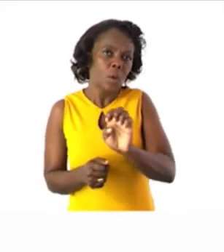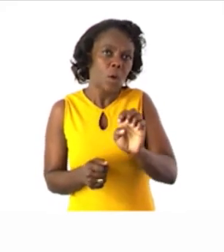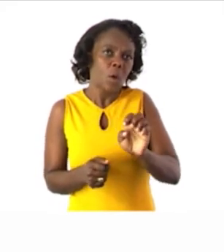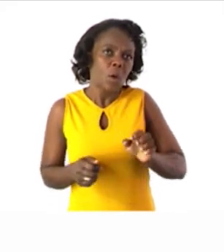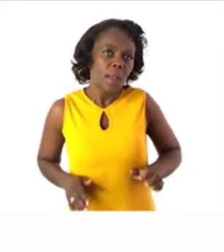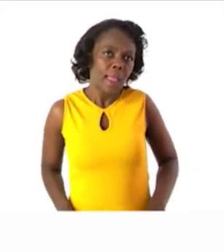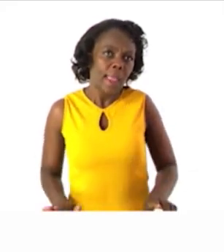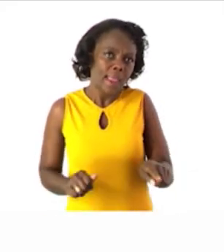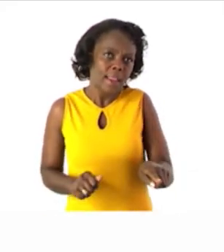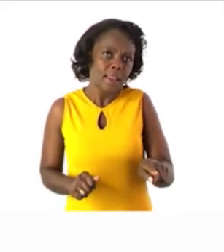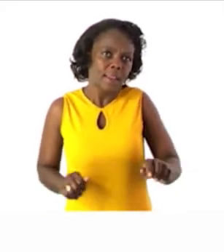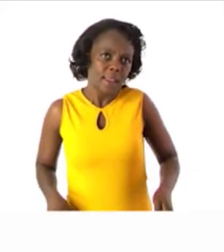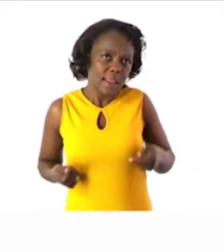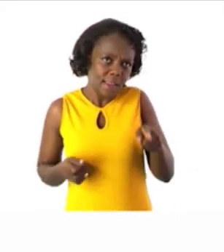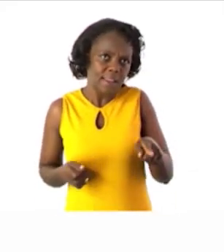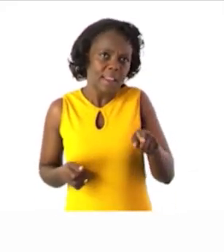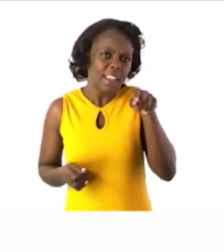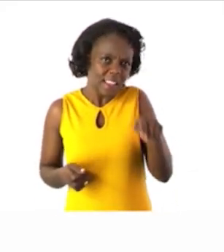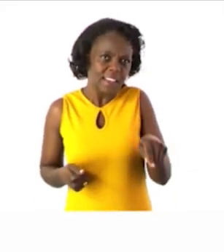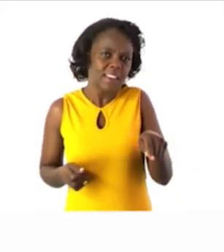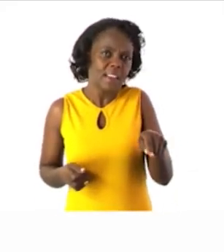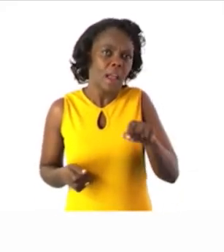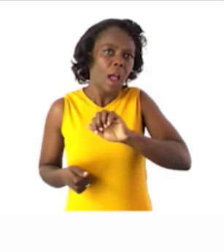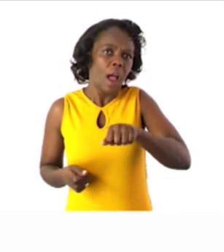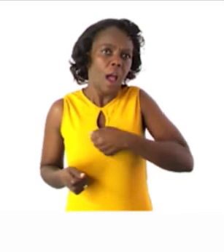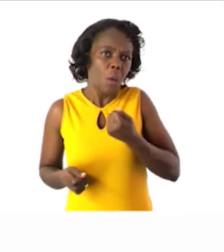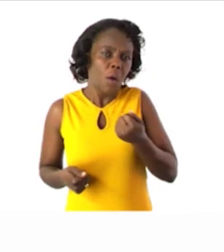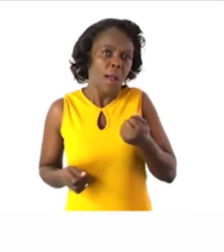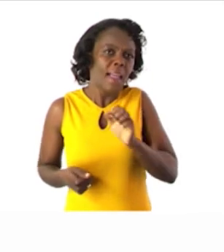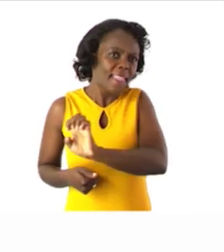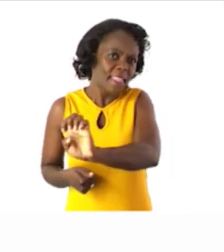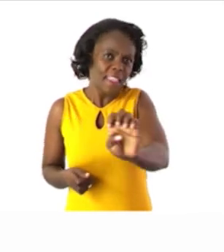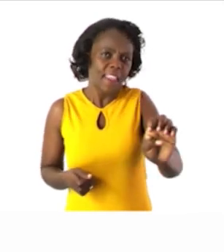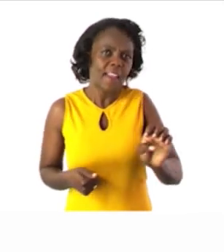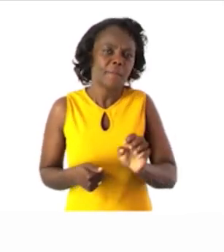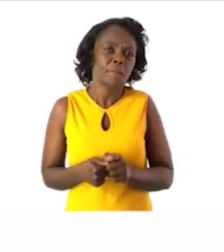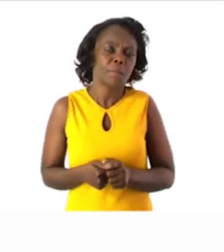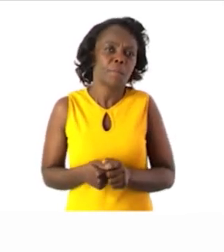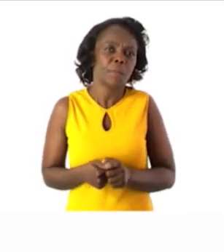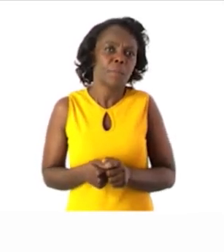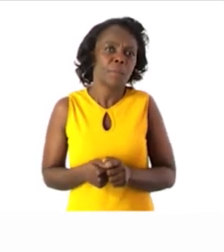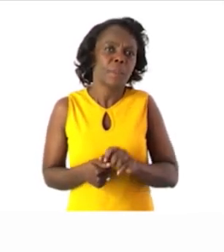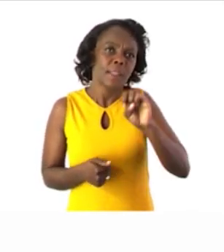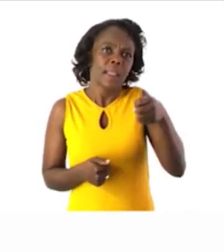her, his, its, our, their. Remember, Jen